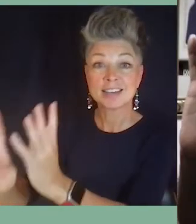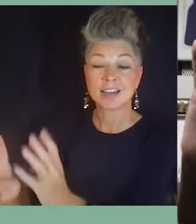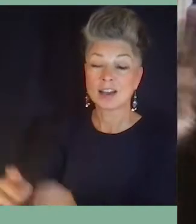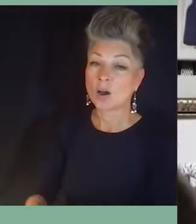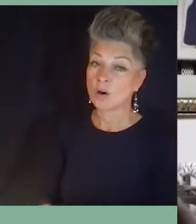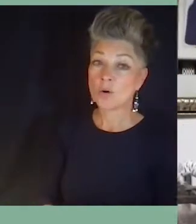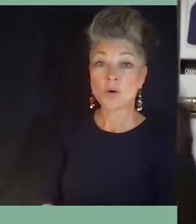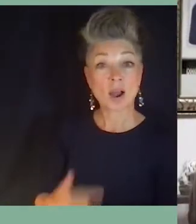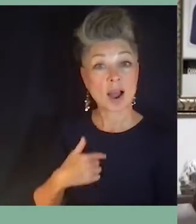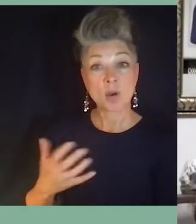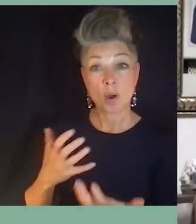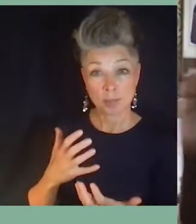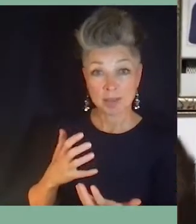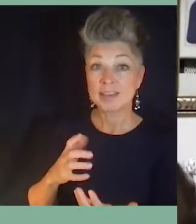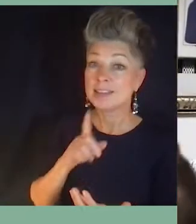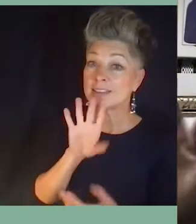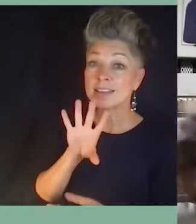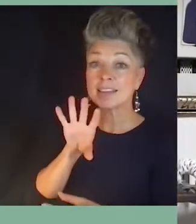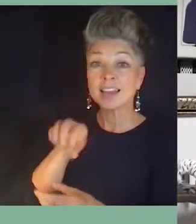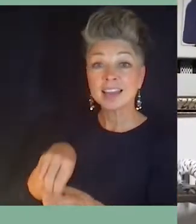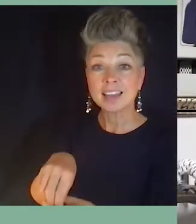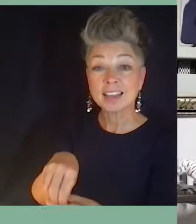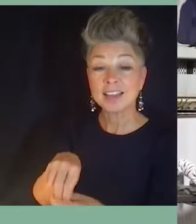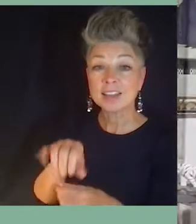in. I wanna be